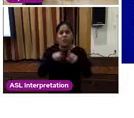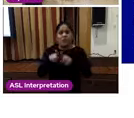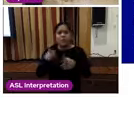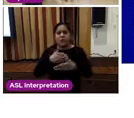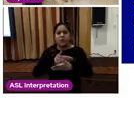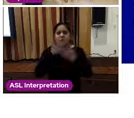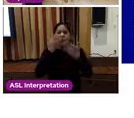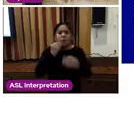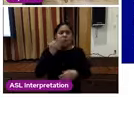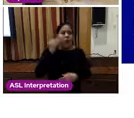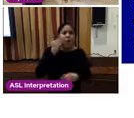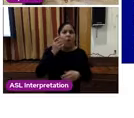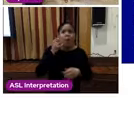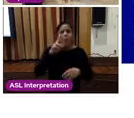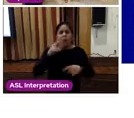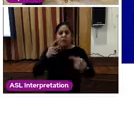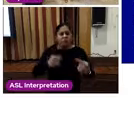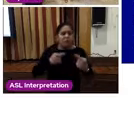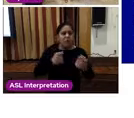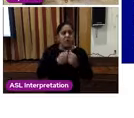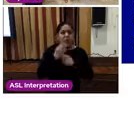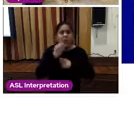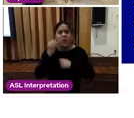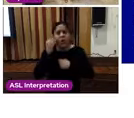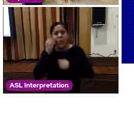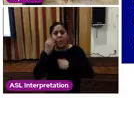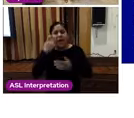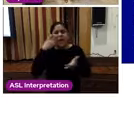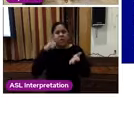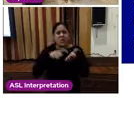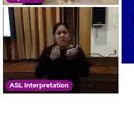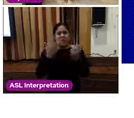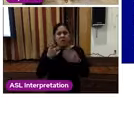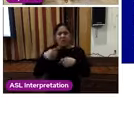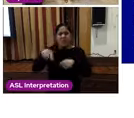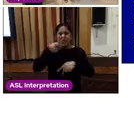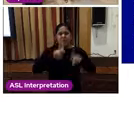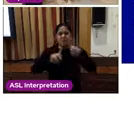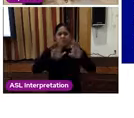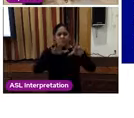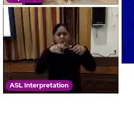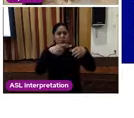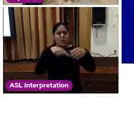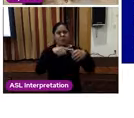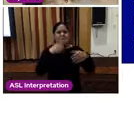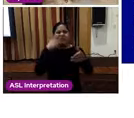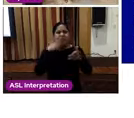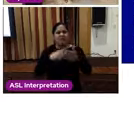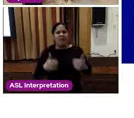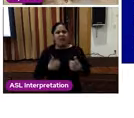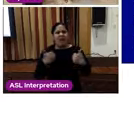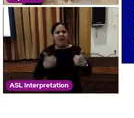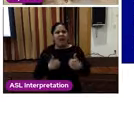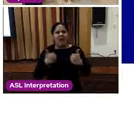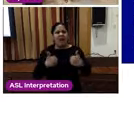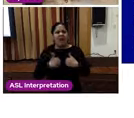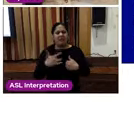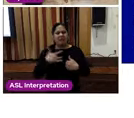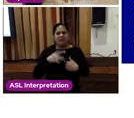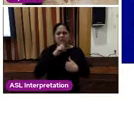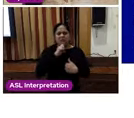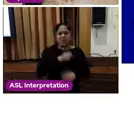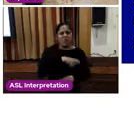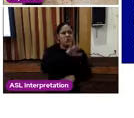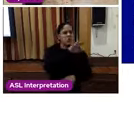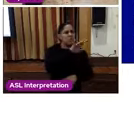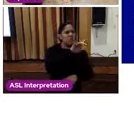and a very large degree of them are young men, about teenagers to about 25 to 27. That